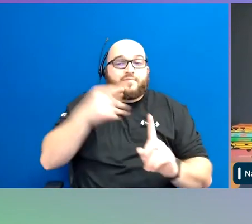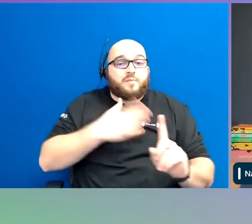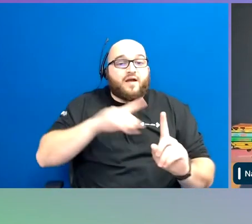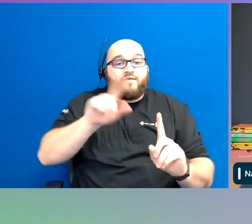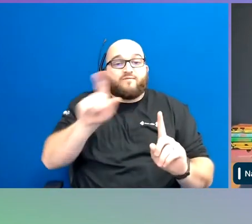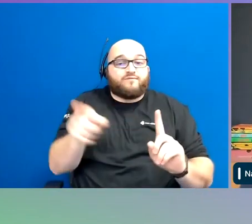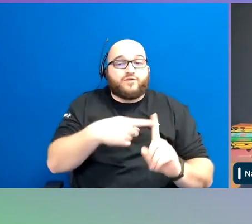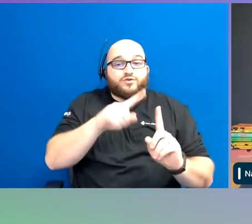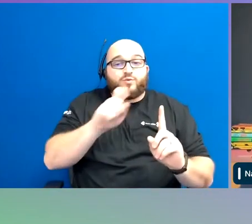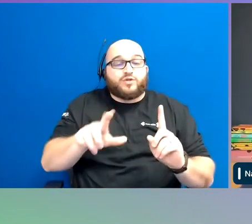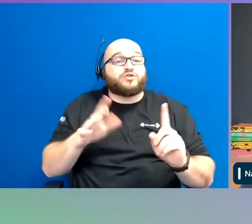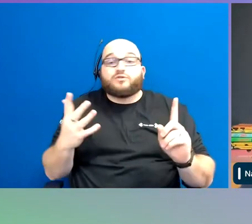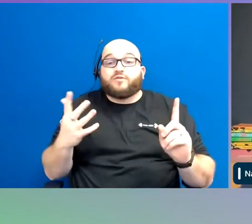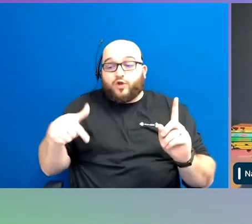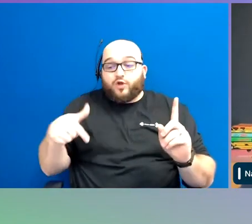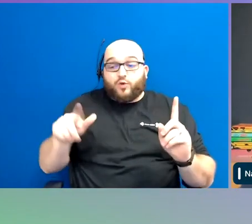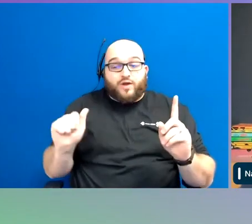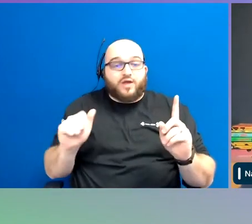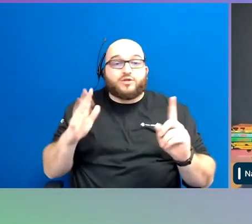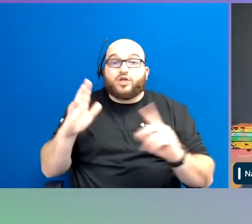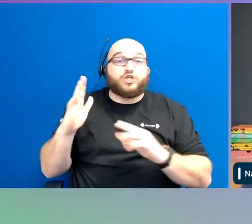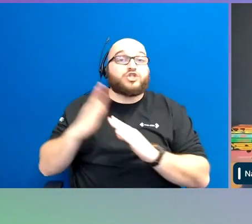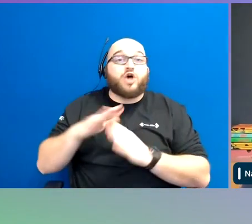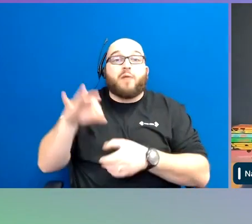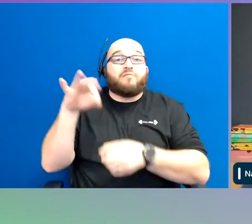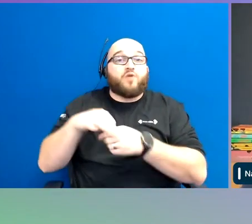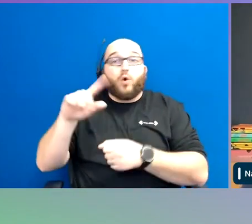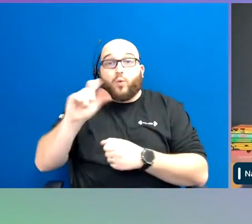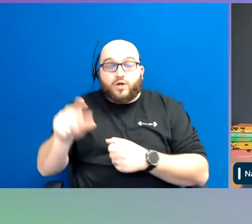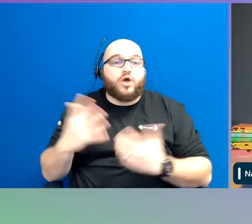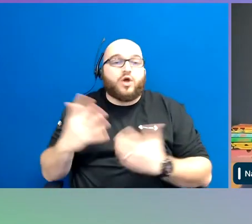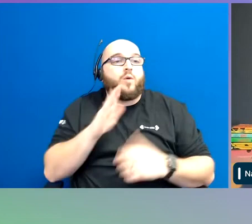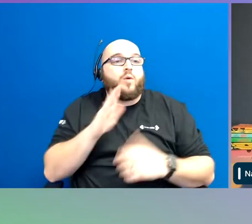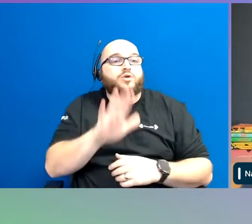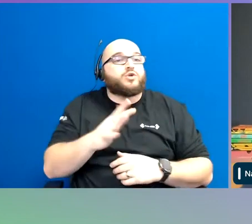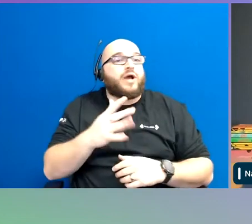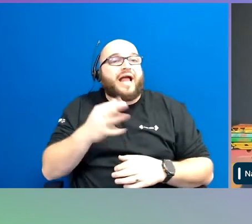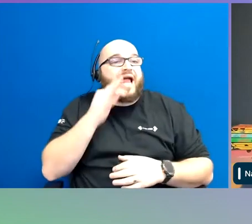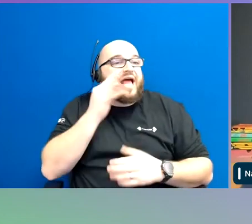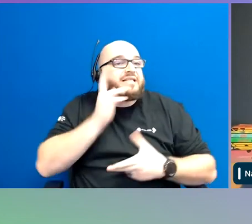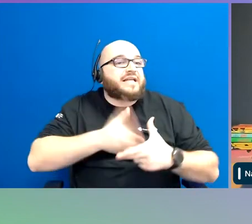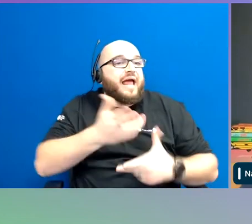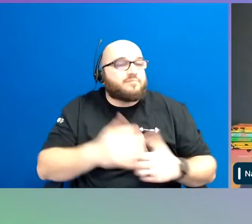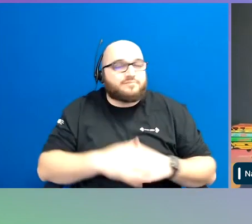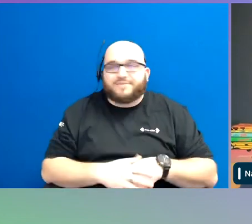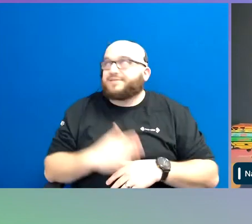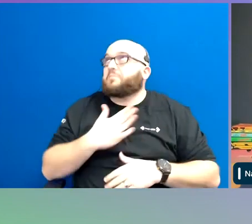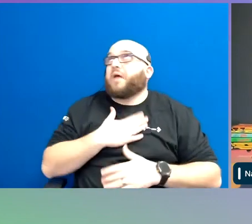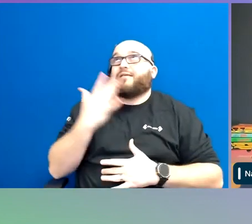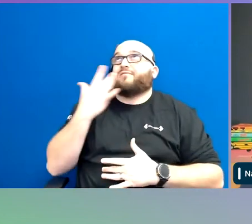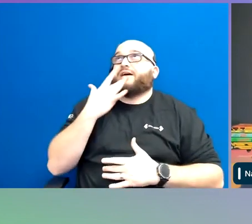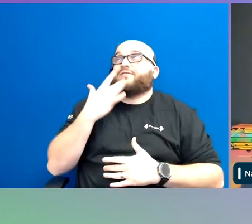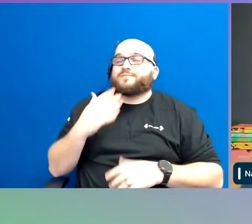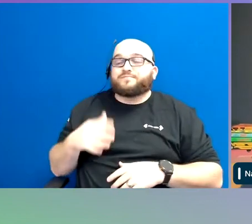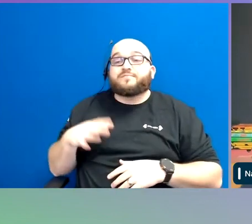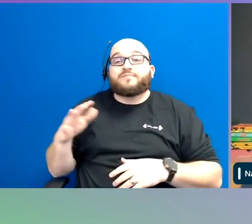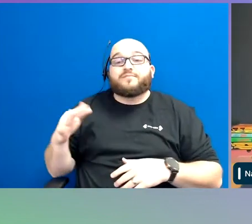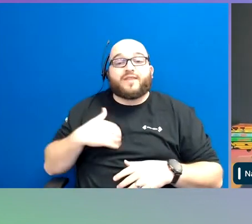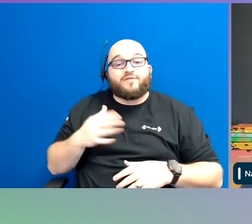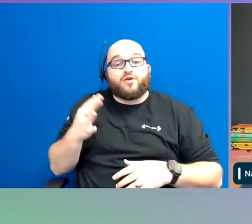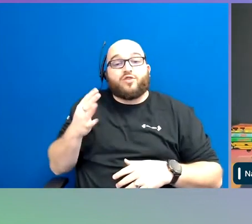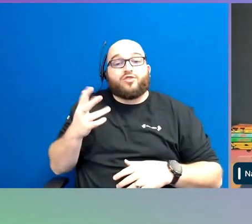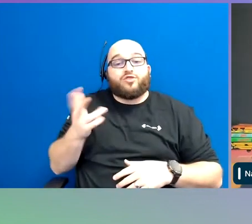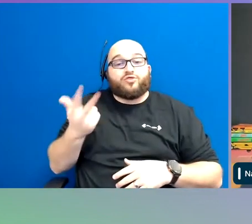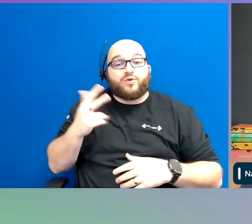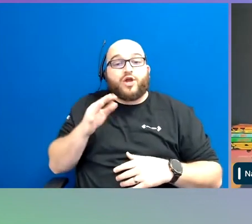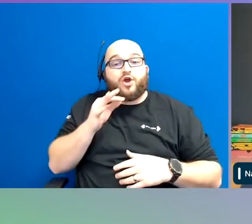what are your cats' names? It was one of our top voted questions. This is my favorite question. I have three girls with my